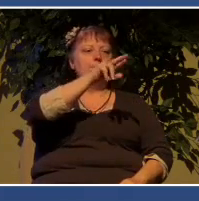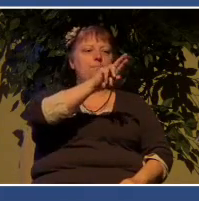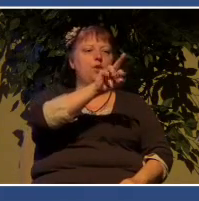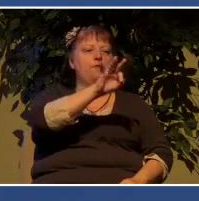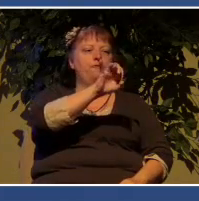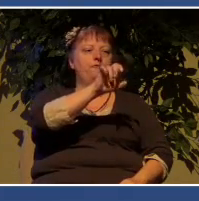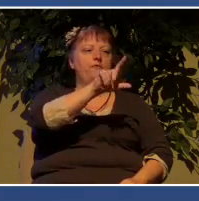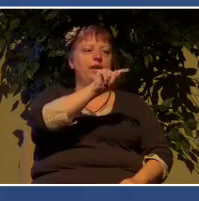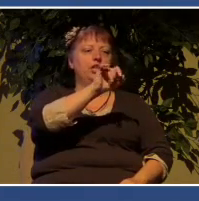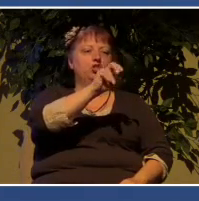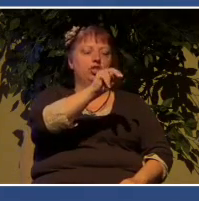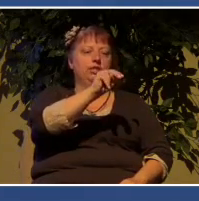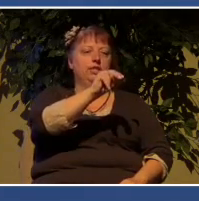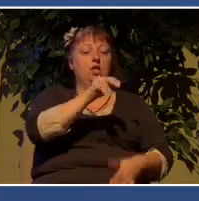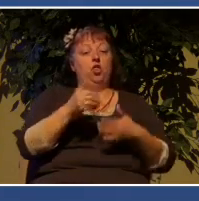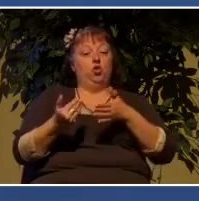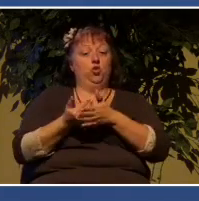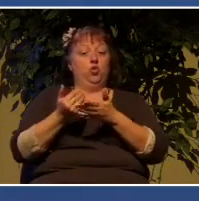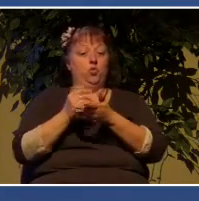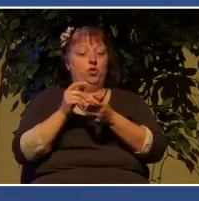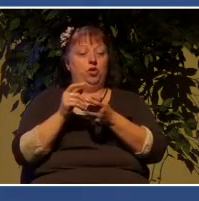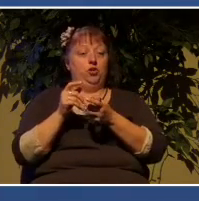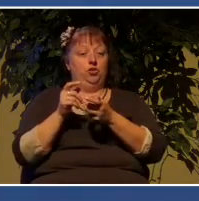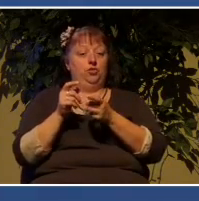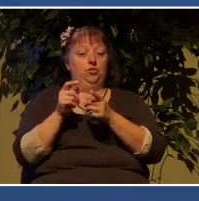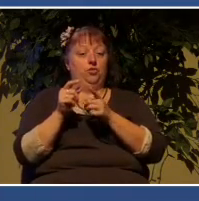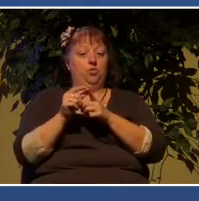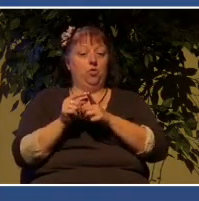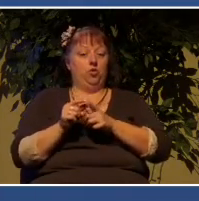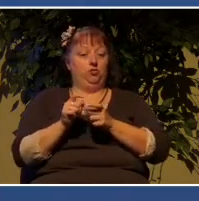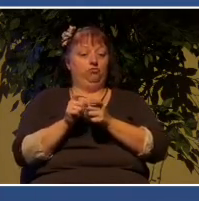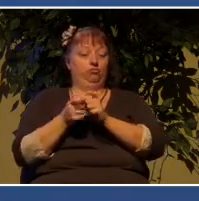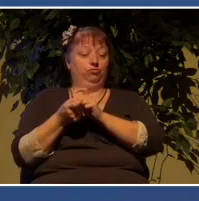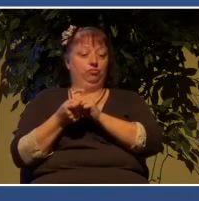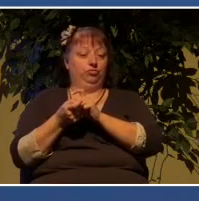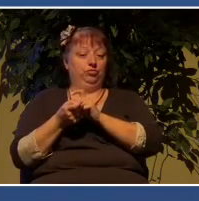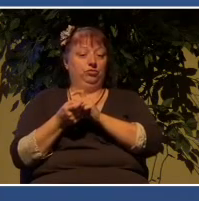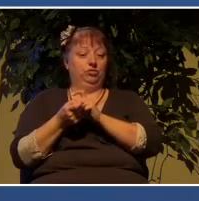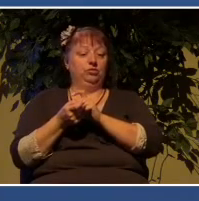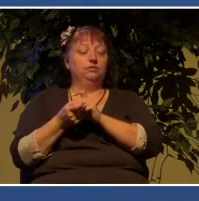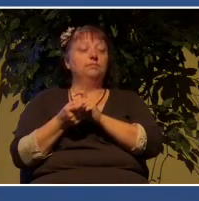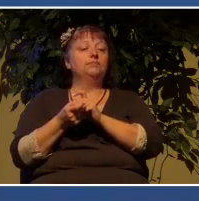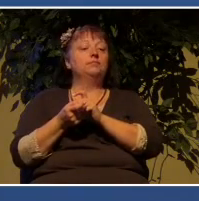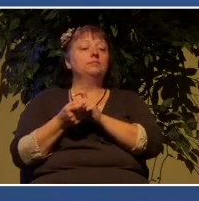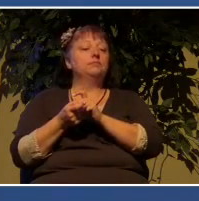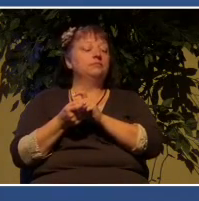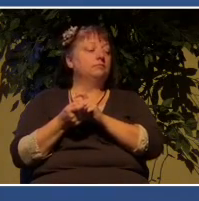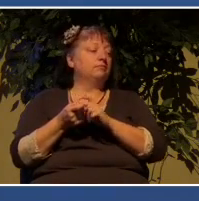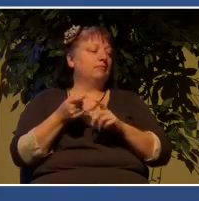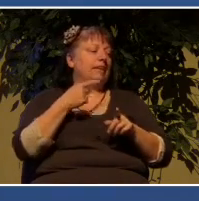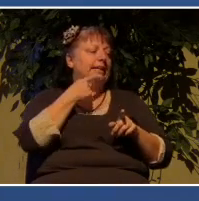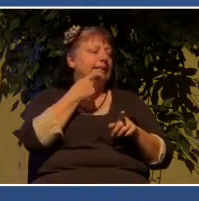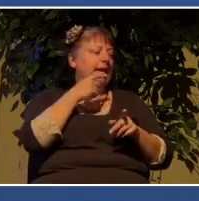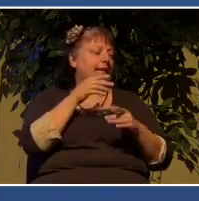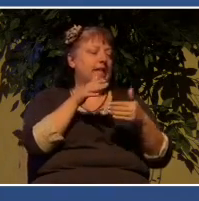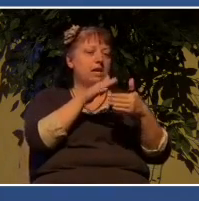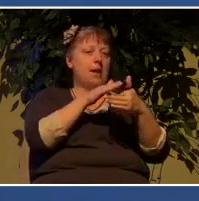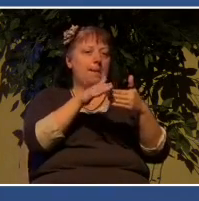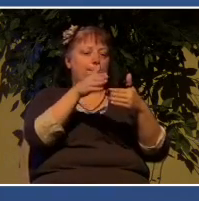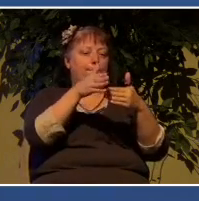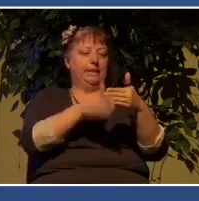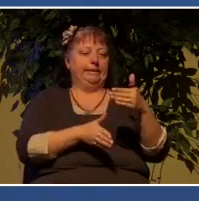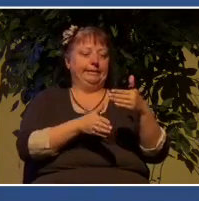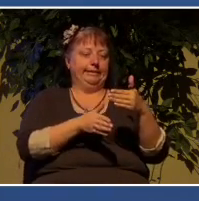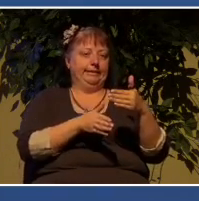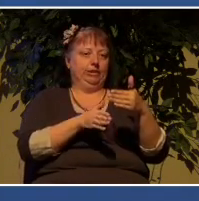newer translation of the NIV is when completeness arrives. The word